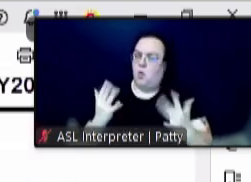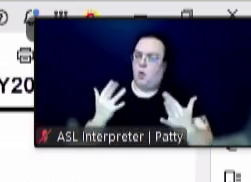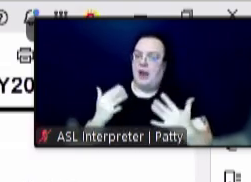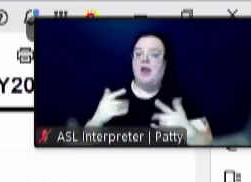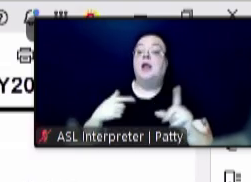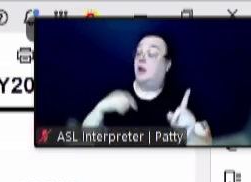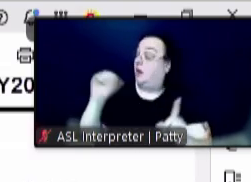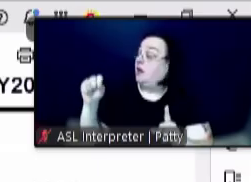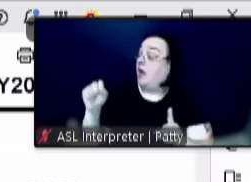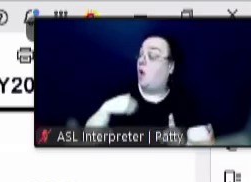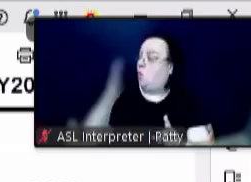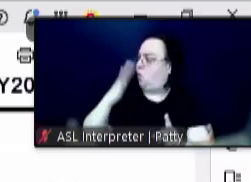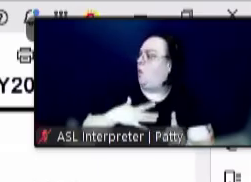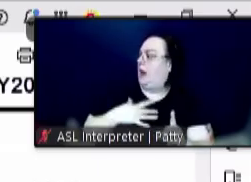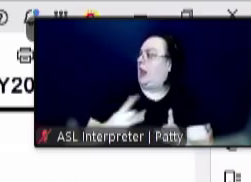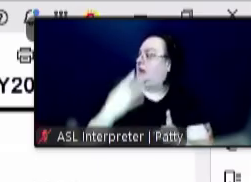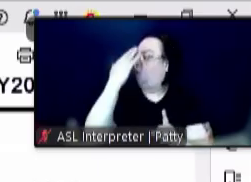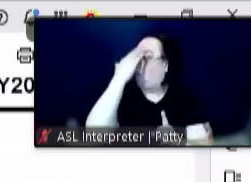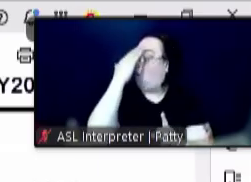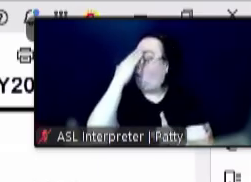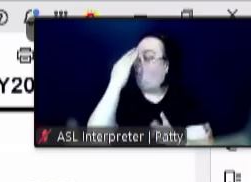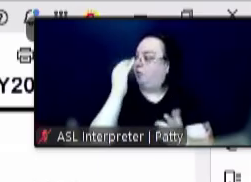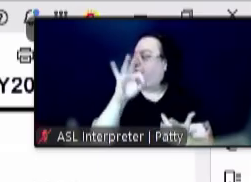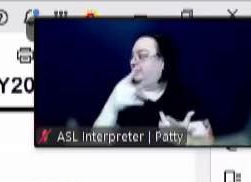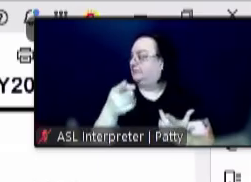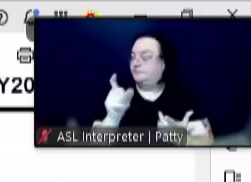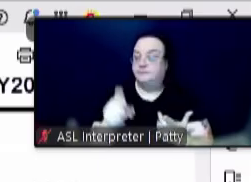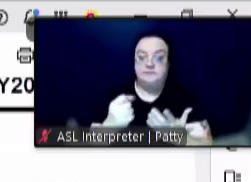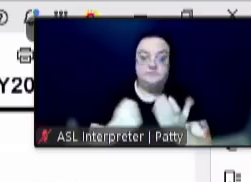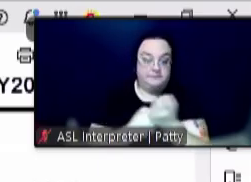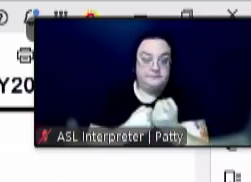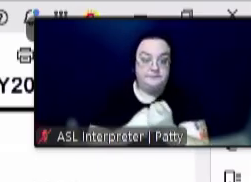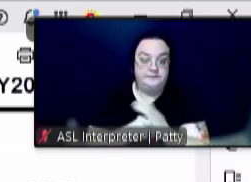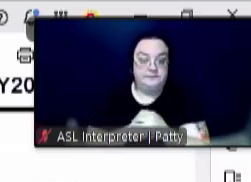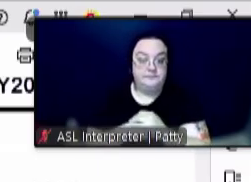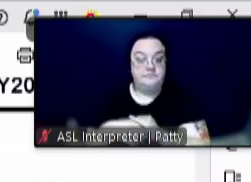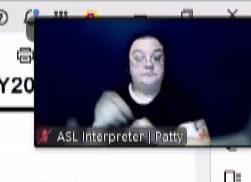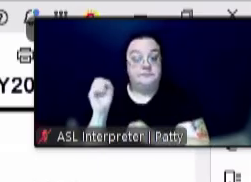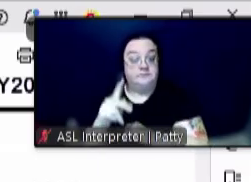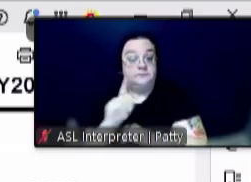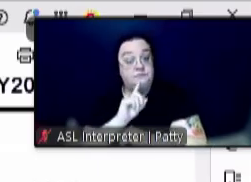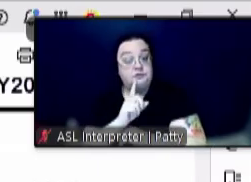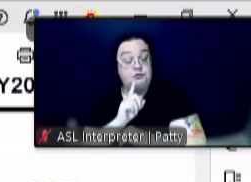to know if they need support. Yeah, that's fair assessment. Okay.